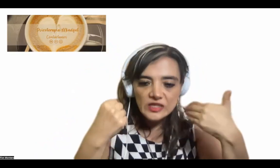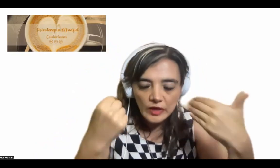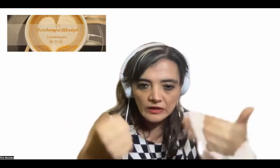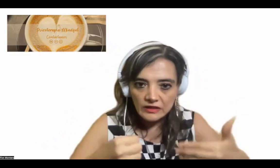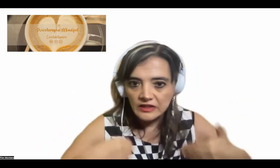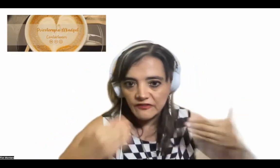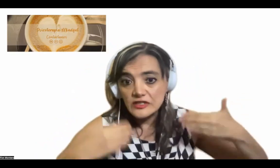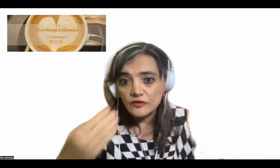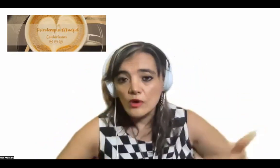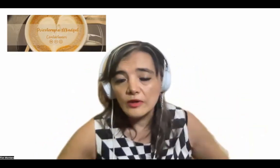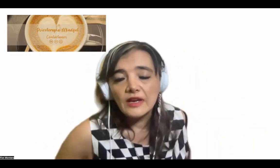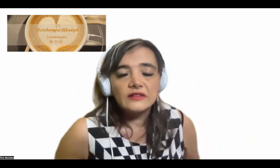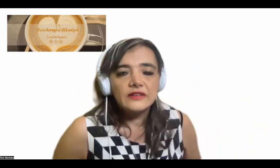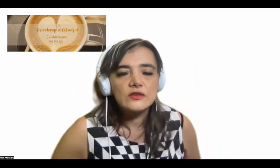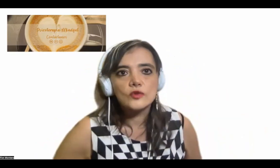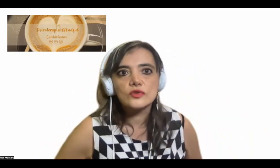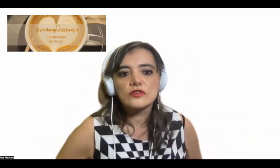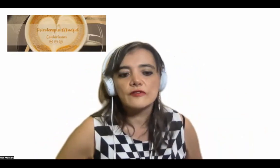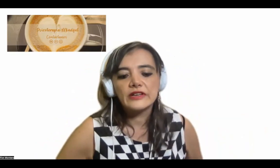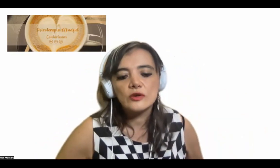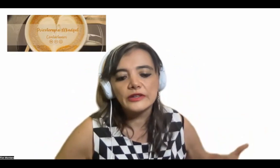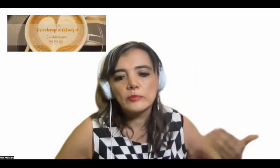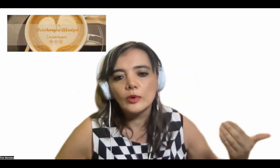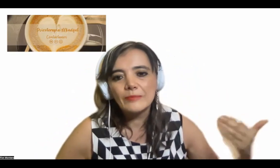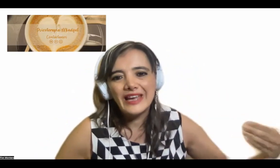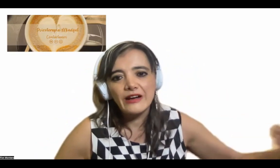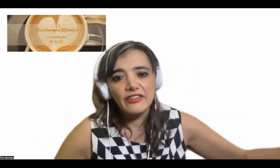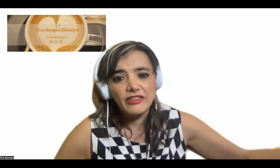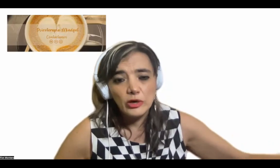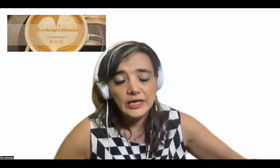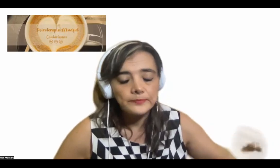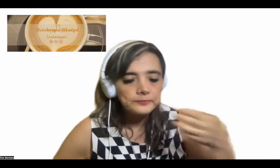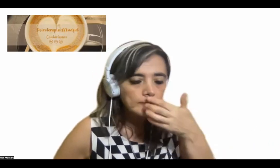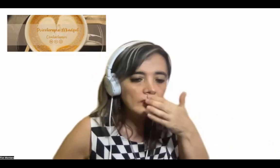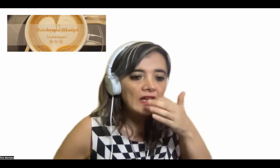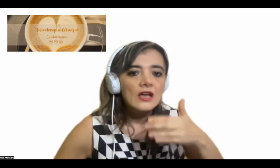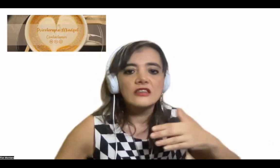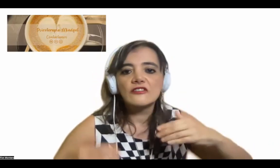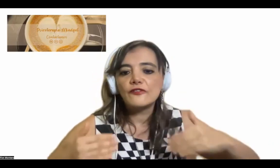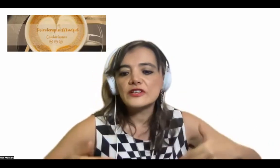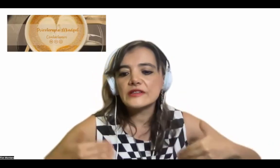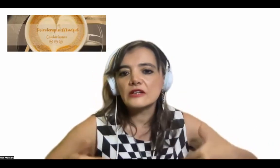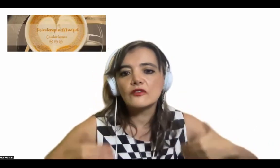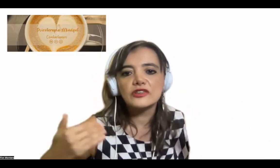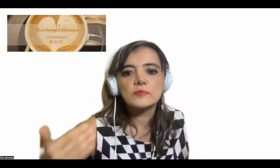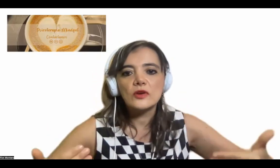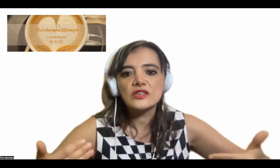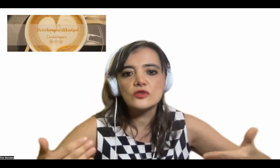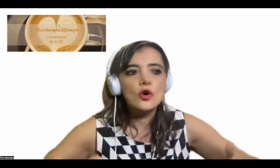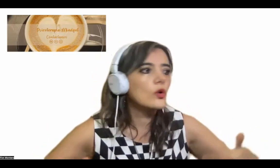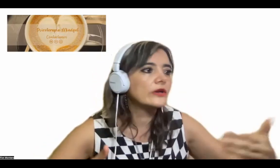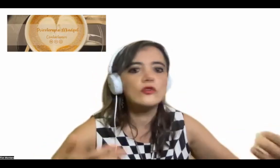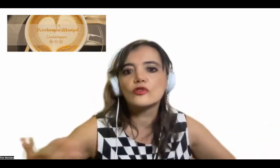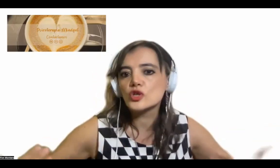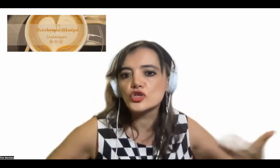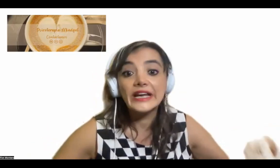you're faced in the face of trouble, and this goes to something that is called the polyvagal theory, the first line of response is